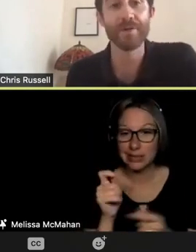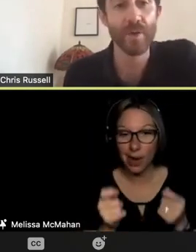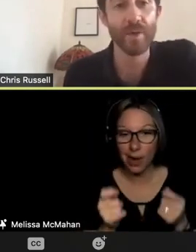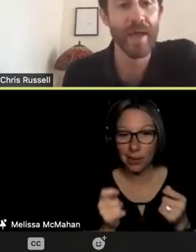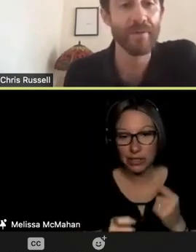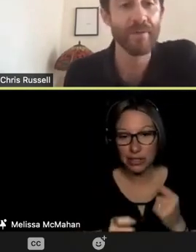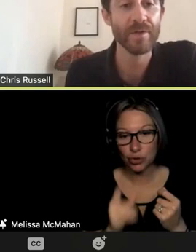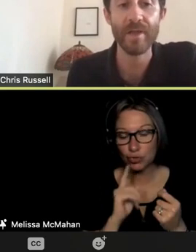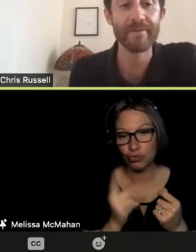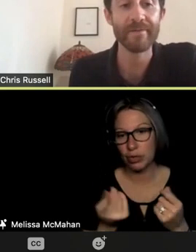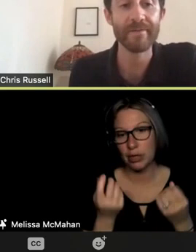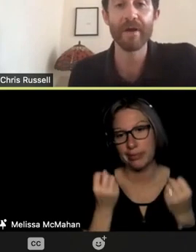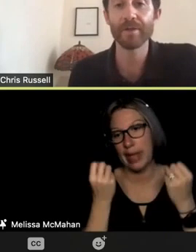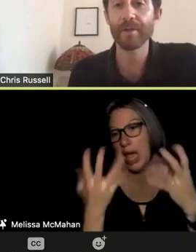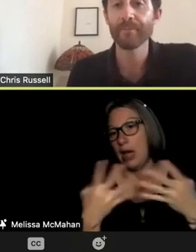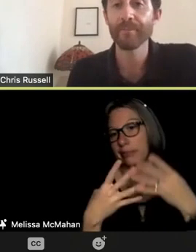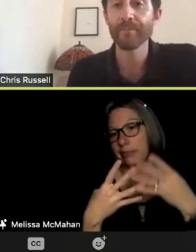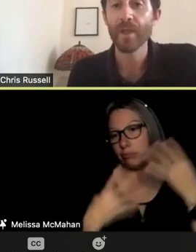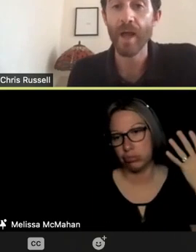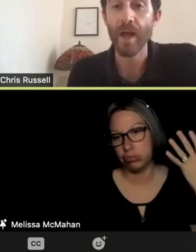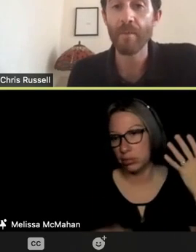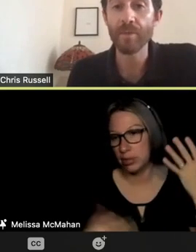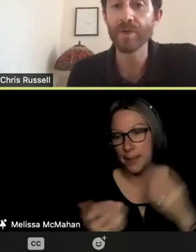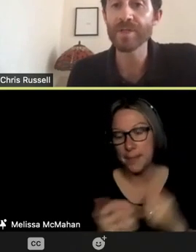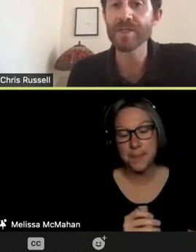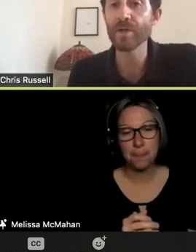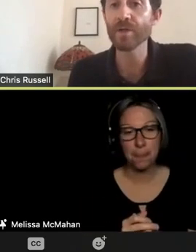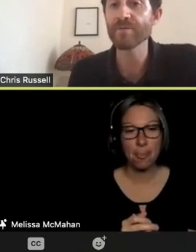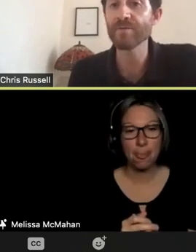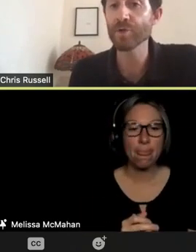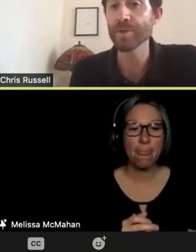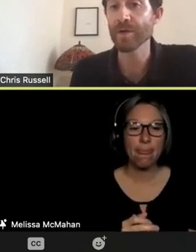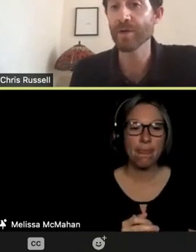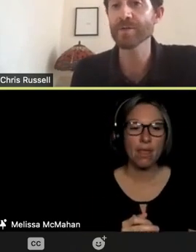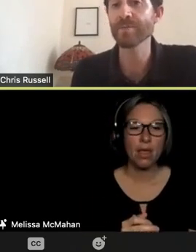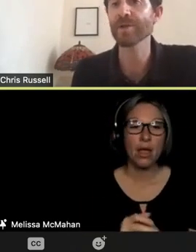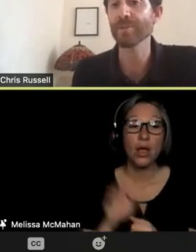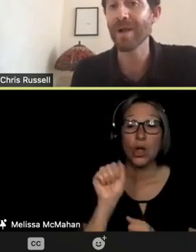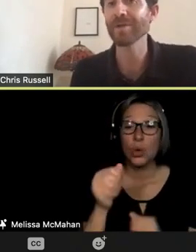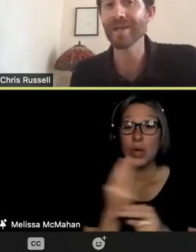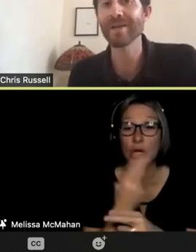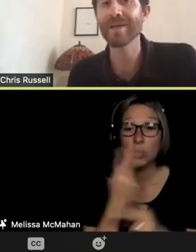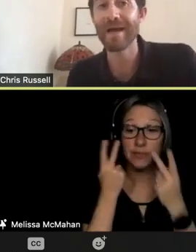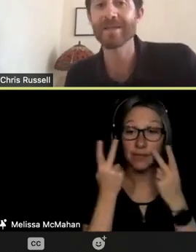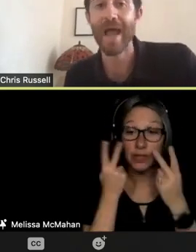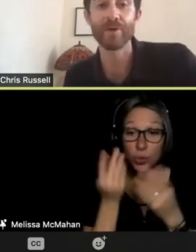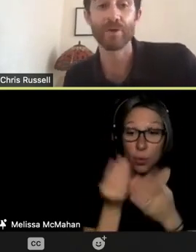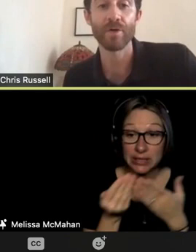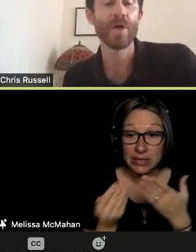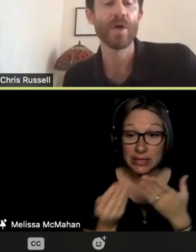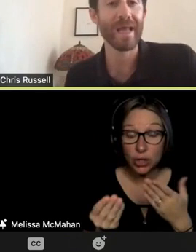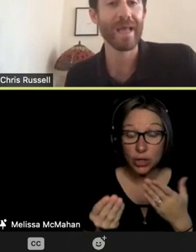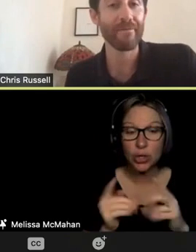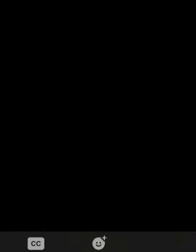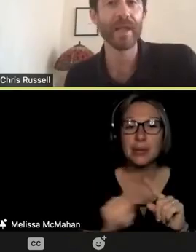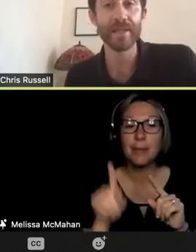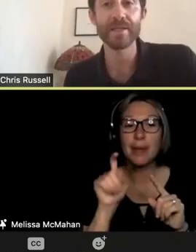different directions with that. There's a lot of stuff out there. You can still use visual materials, but they're probably going to need to have a